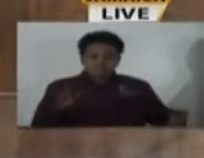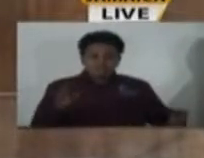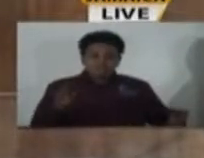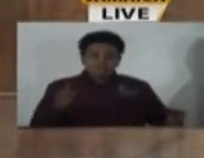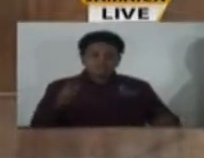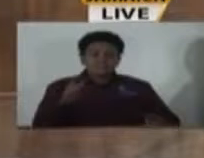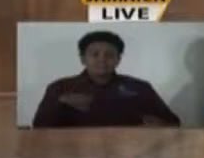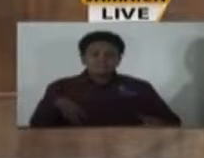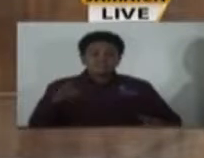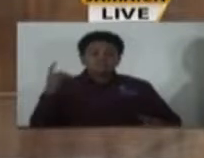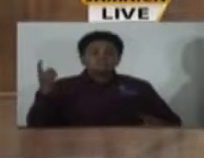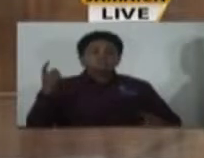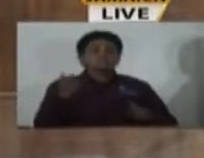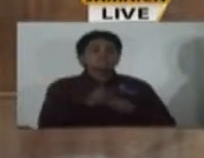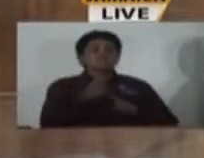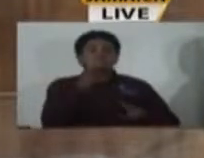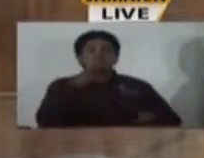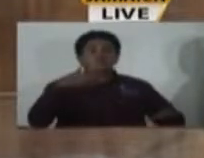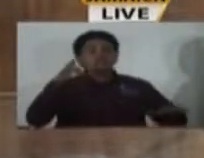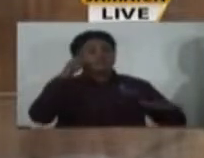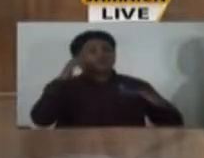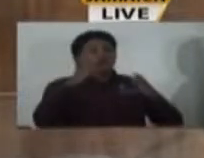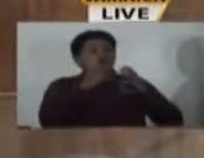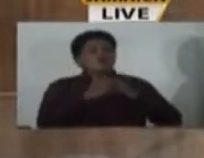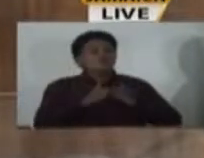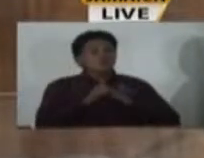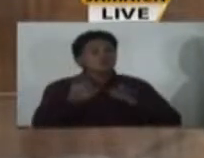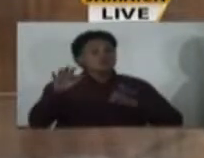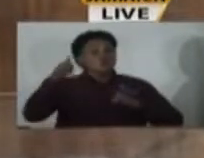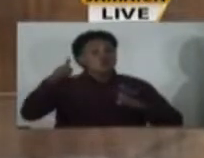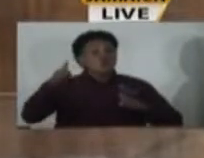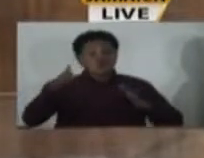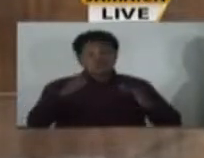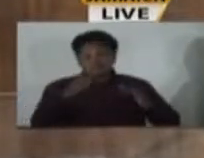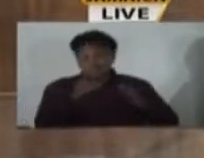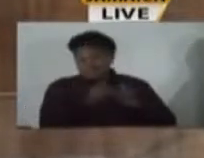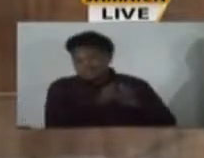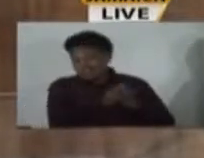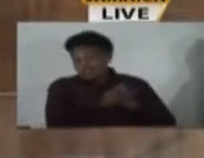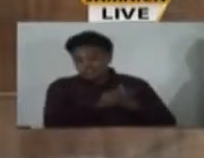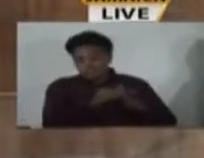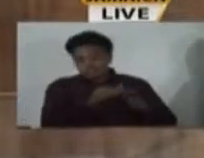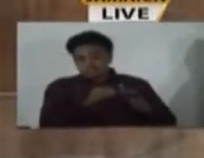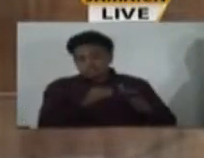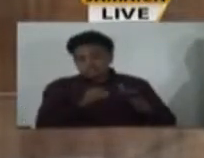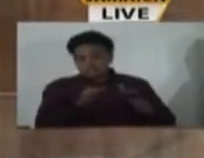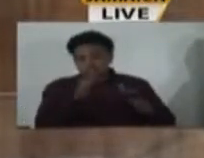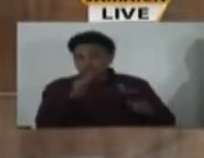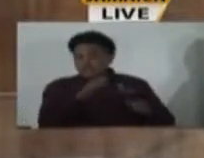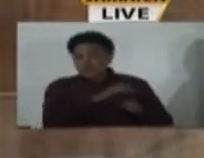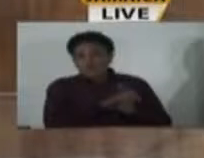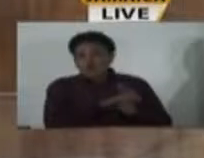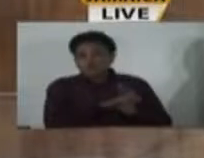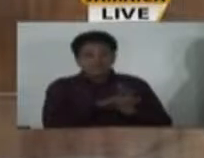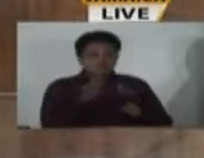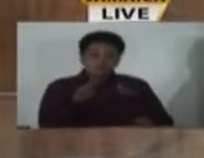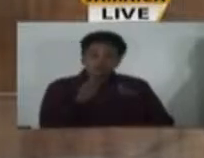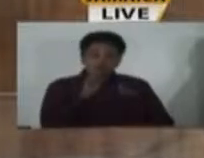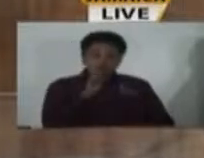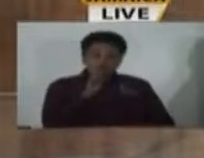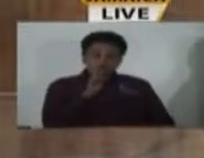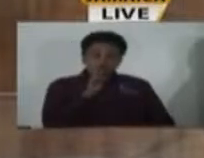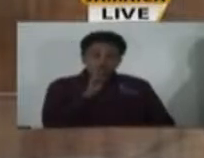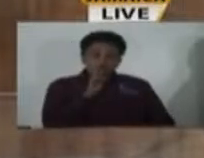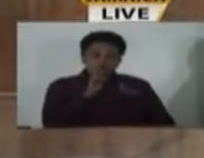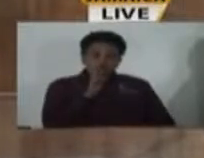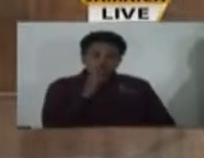find somebody who is not complying with their own direction, no longer is a warning mandatory. It is,